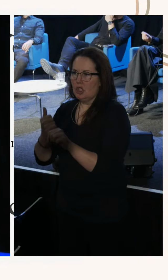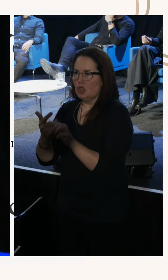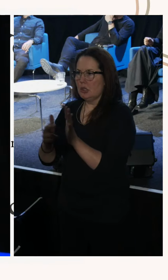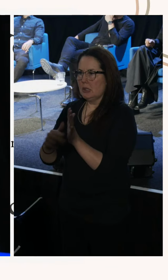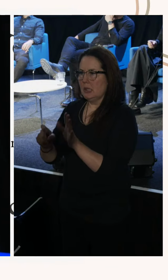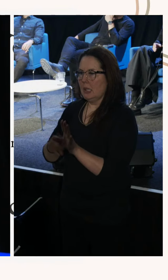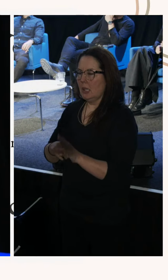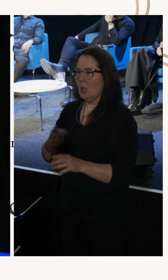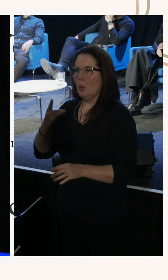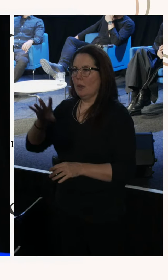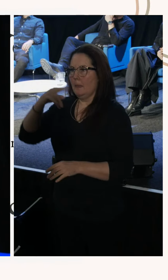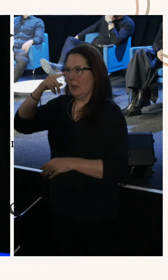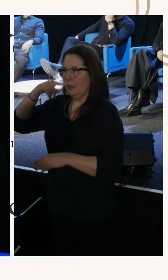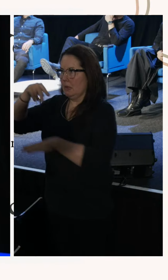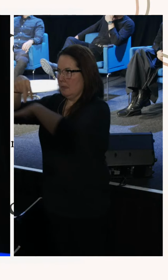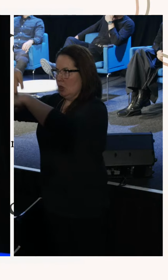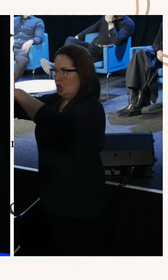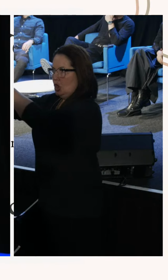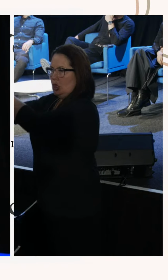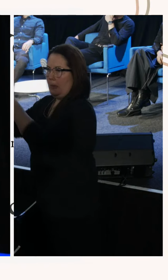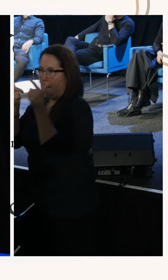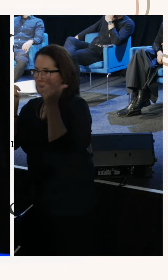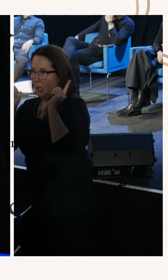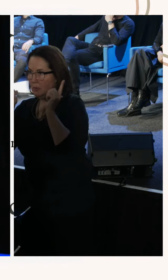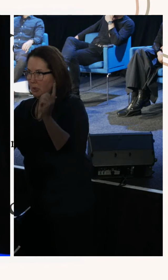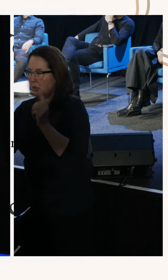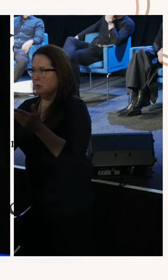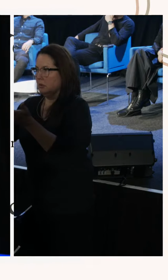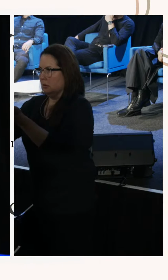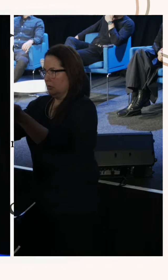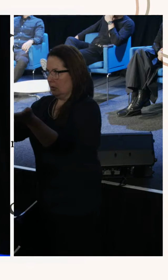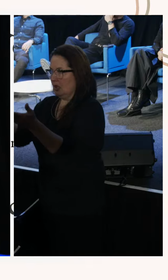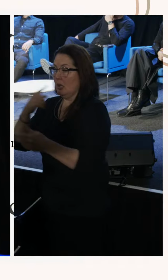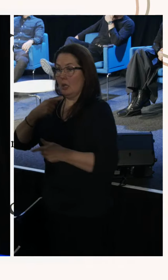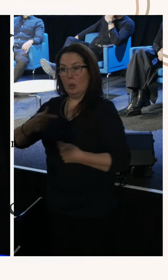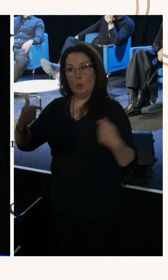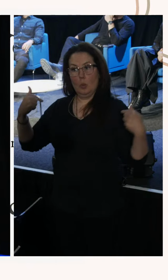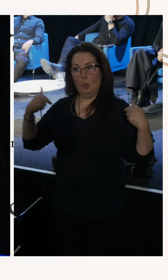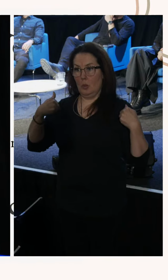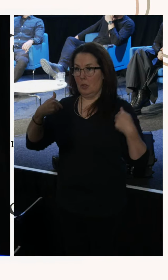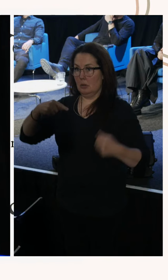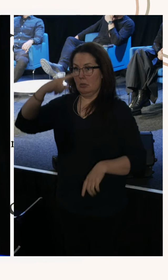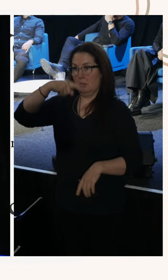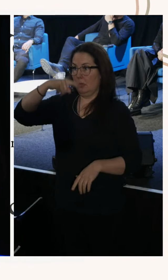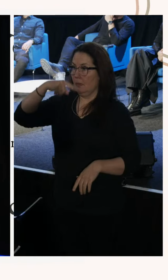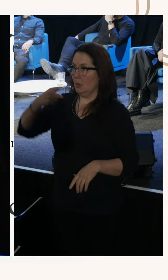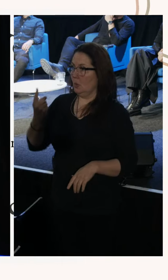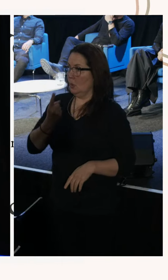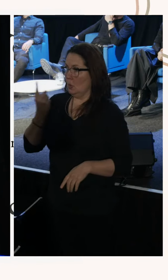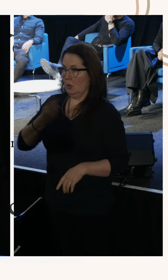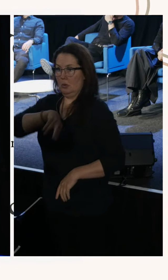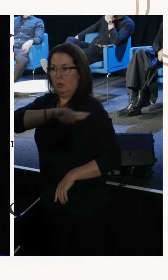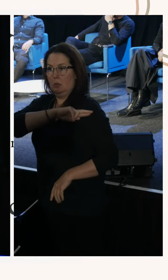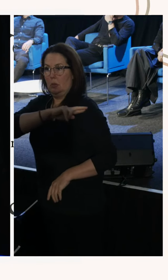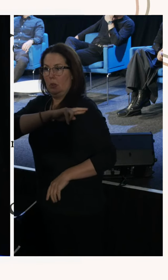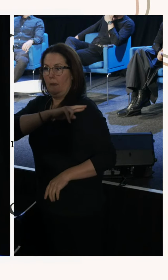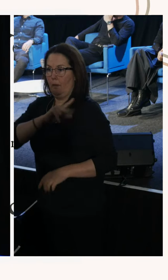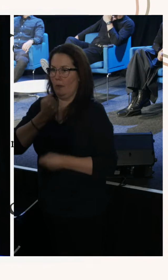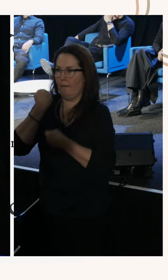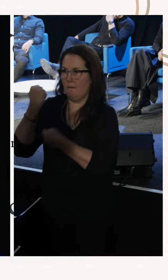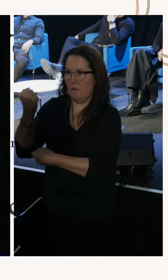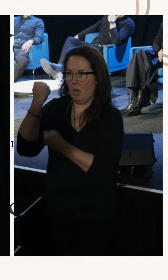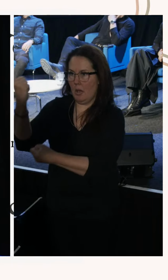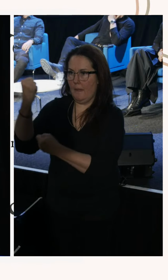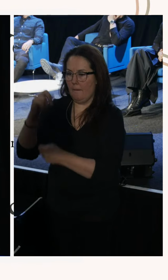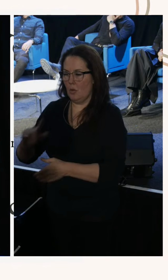in a position of management say, actually, we are the people who are responsible for fighting